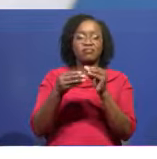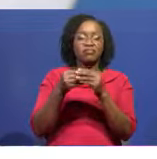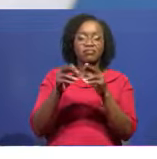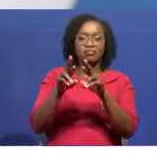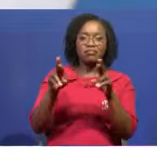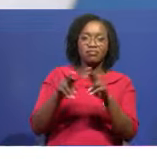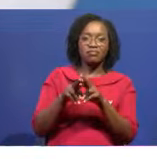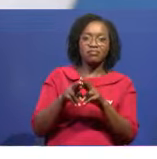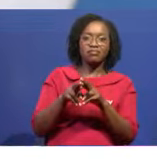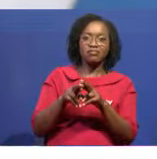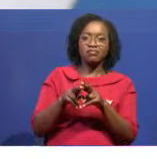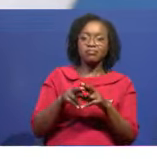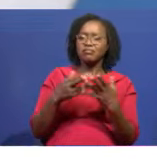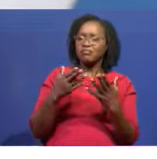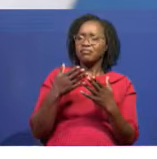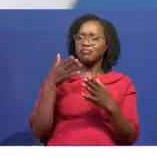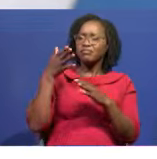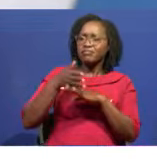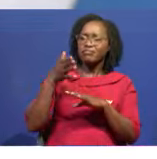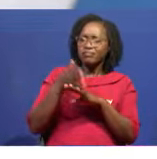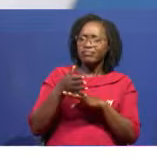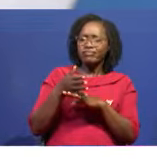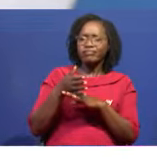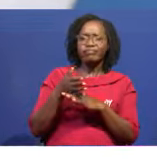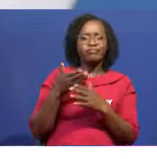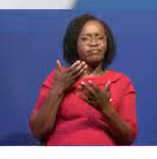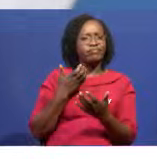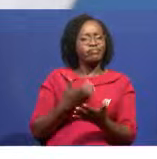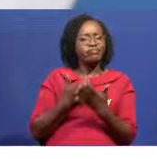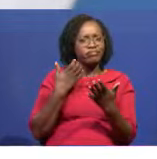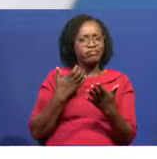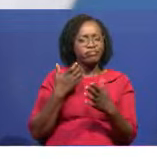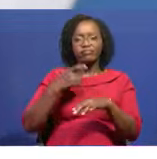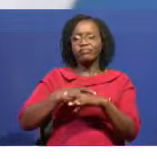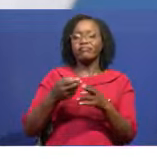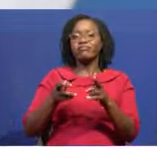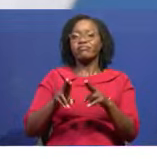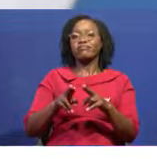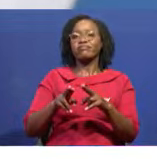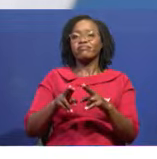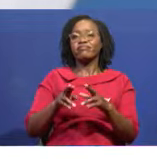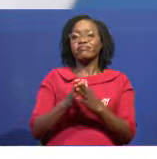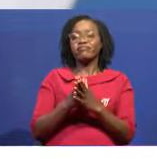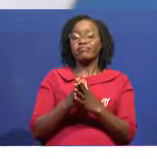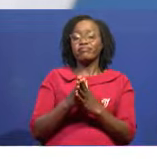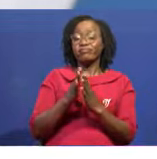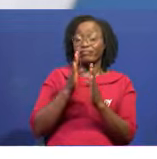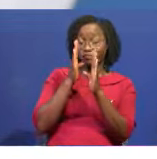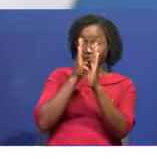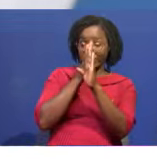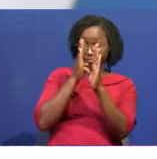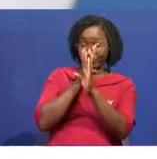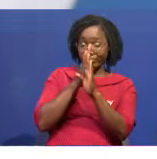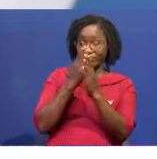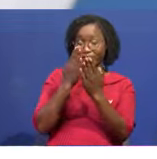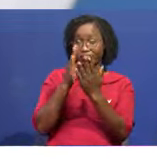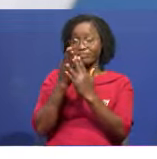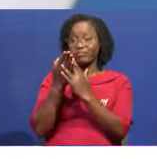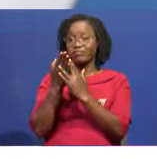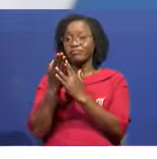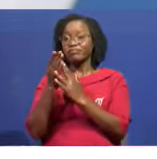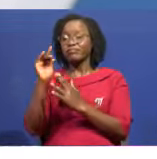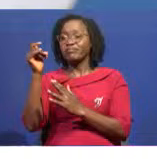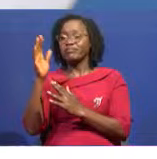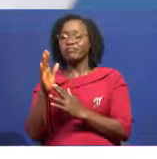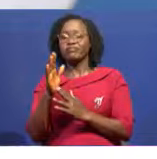for mystery and opaqueness, and when that happens, there's a lot of mistrust between the Kenyan people and the